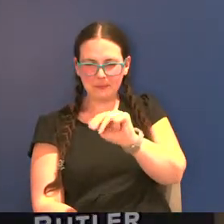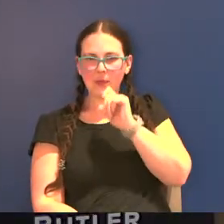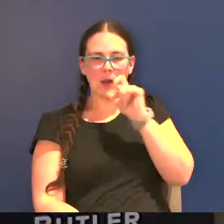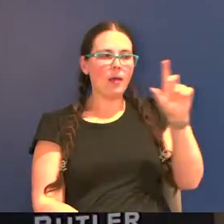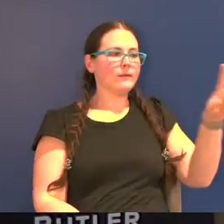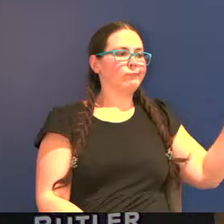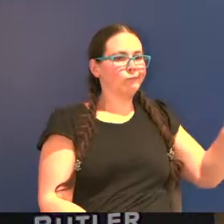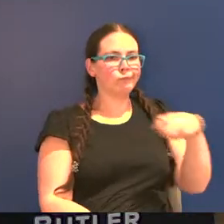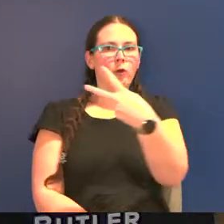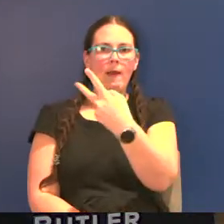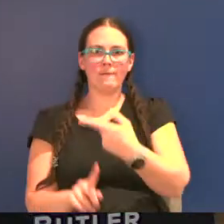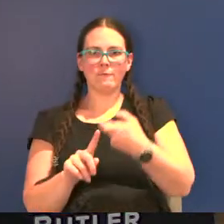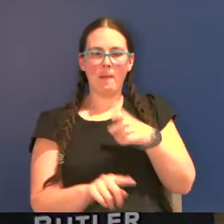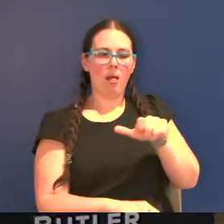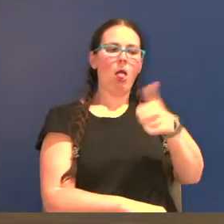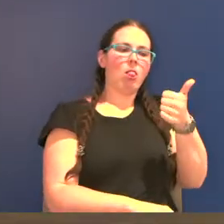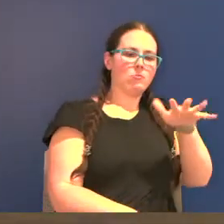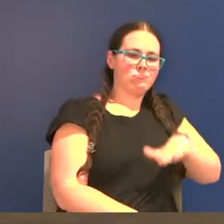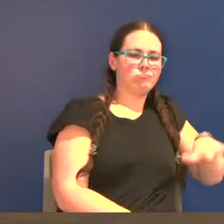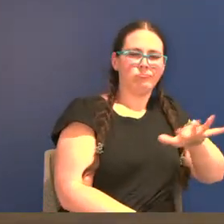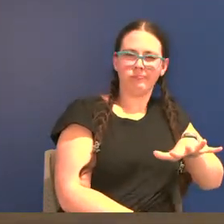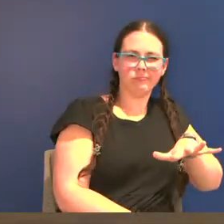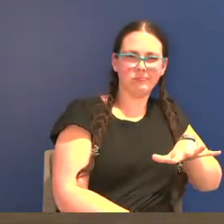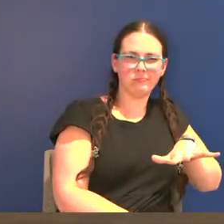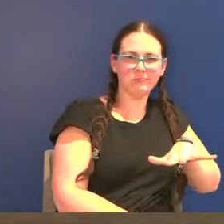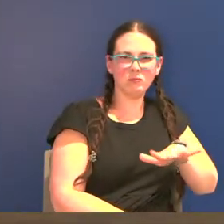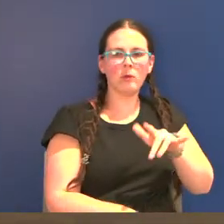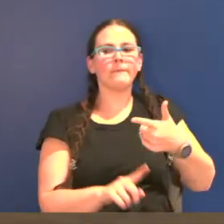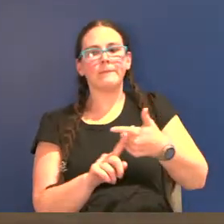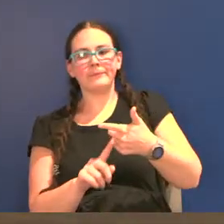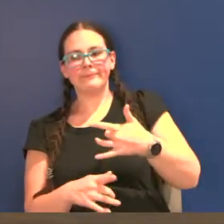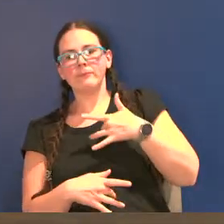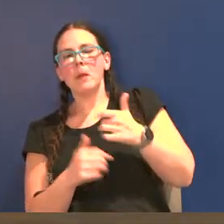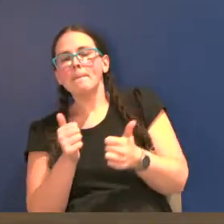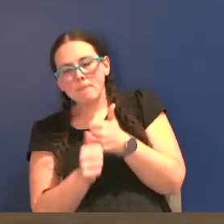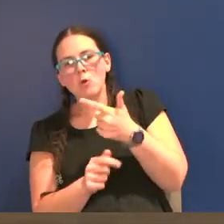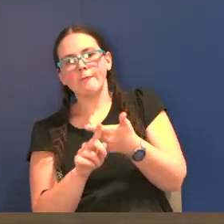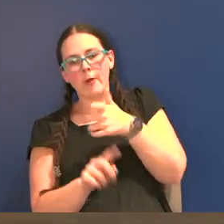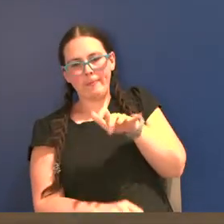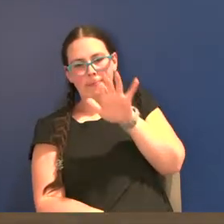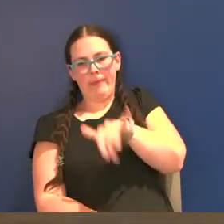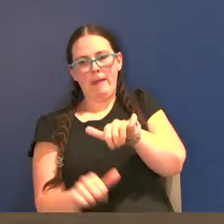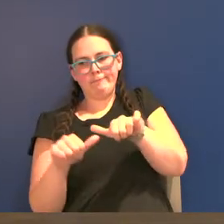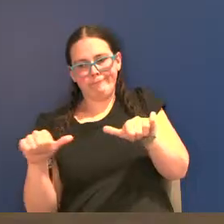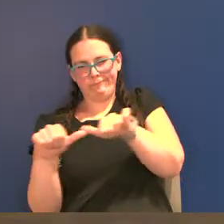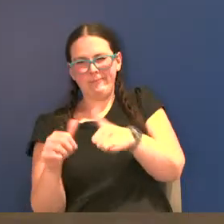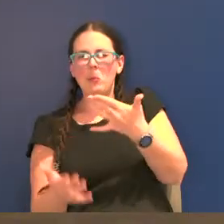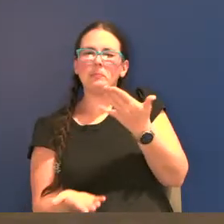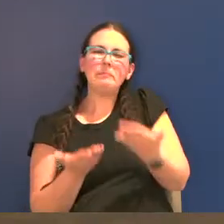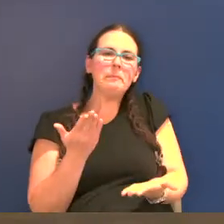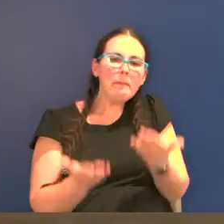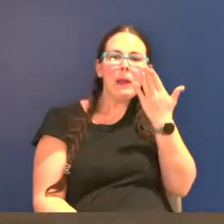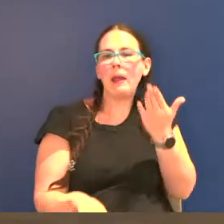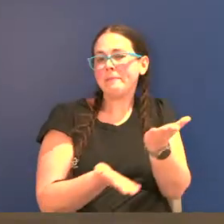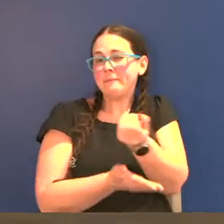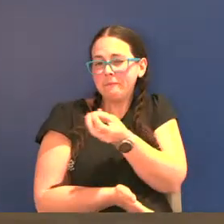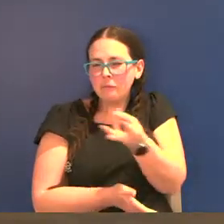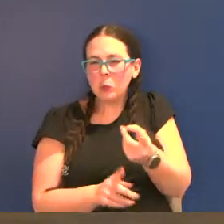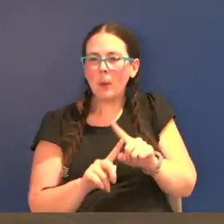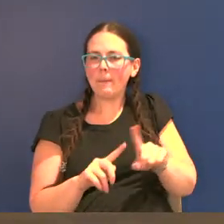students transferring in for that There purpose? may be, again, I would have to look individually to see. Okay. But